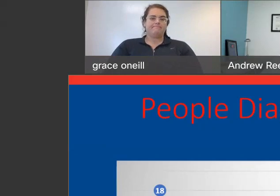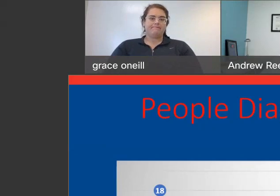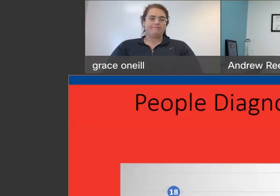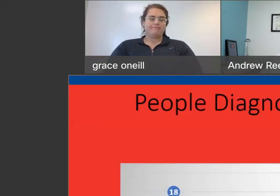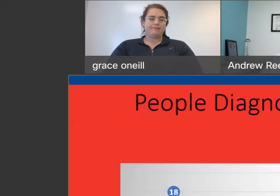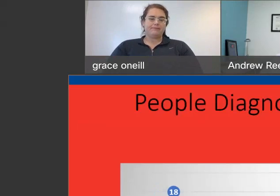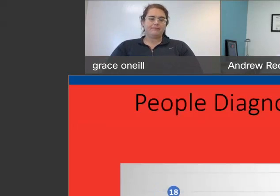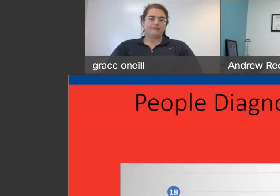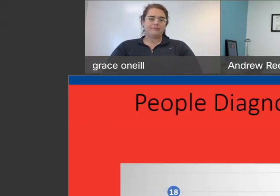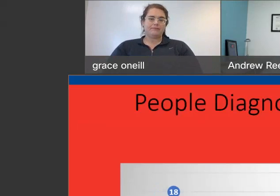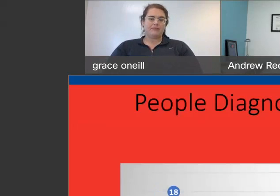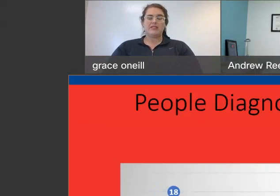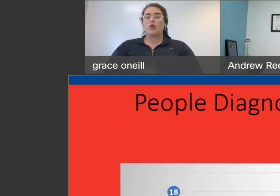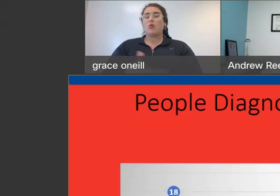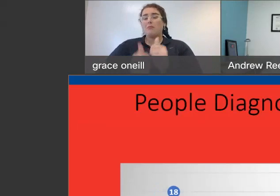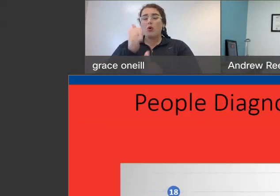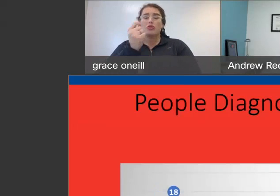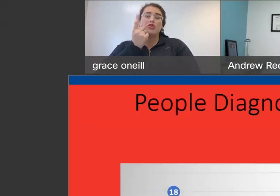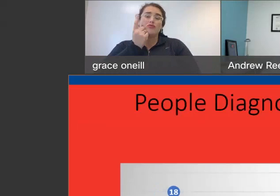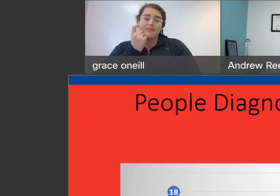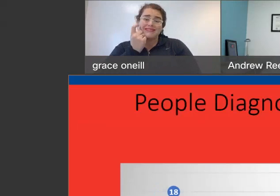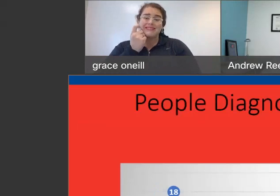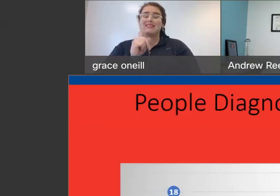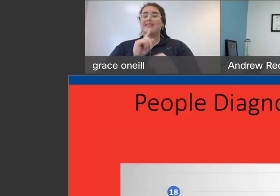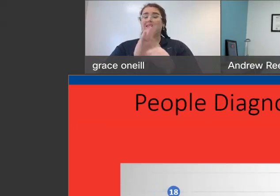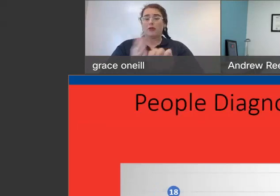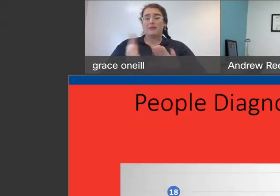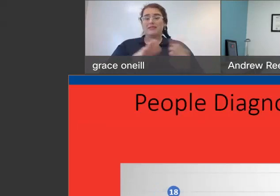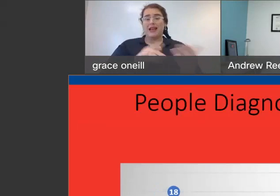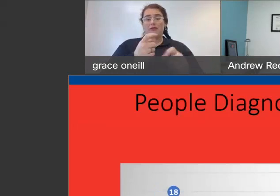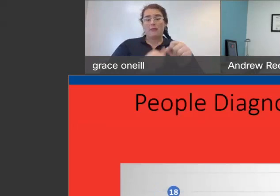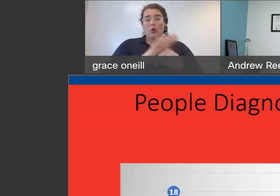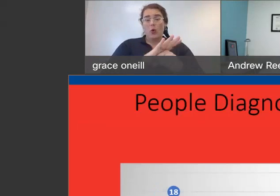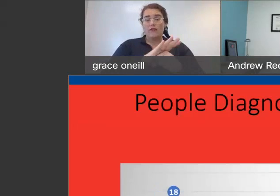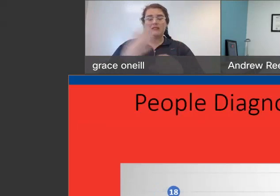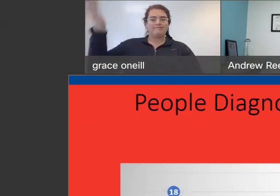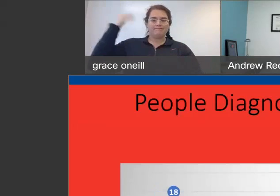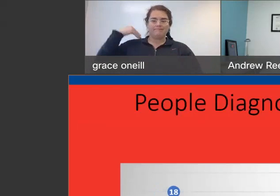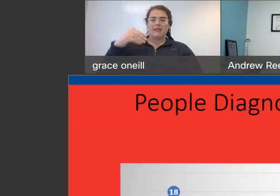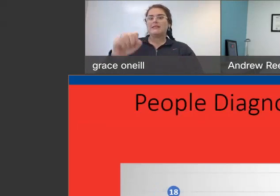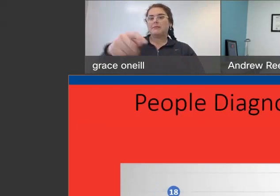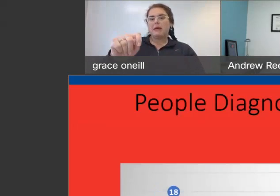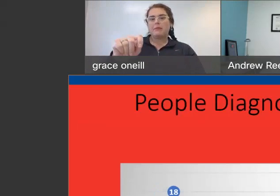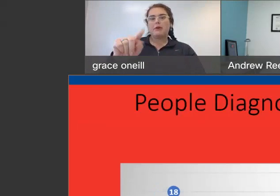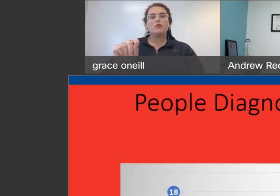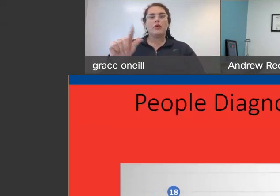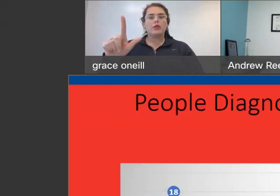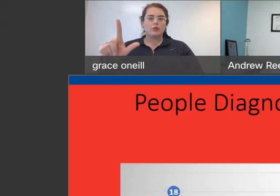And so the last confirmed COVID-related death that we have was in September of 2021.